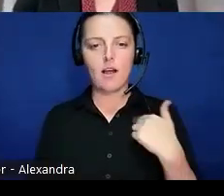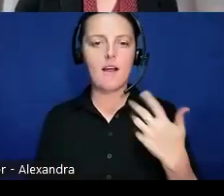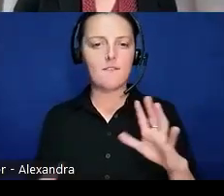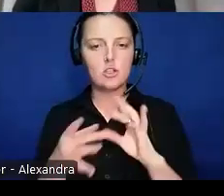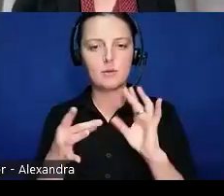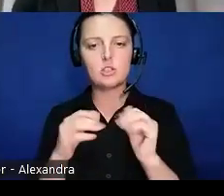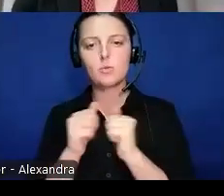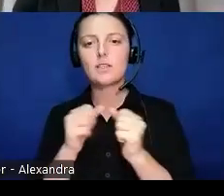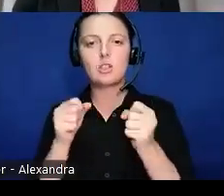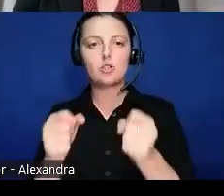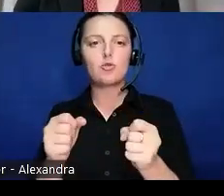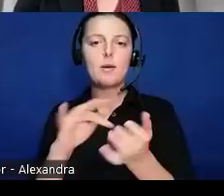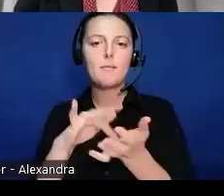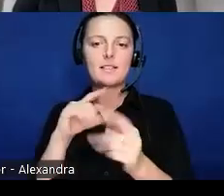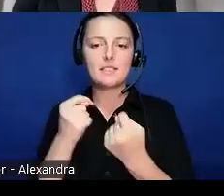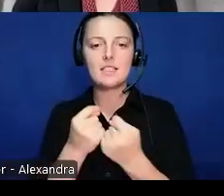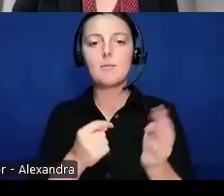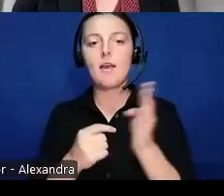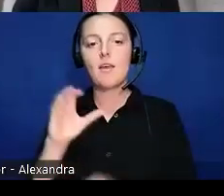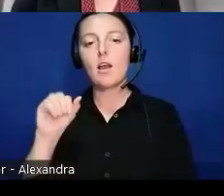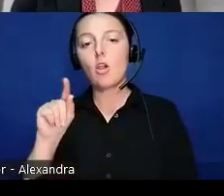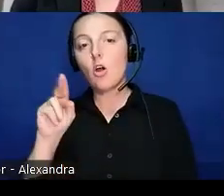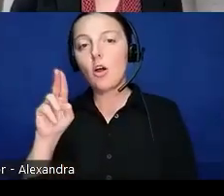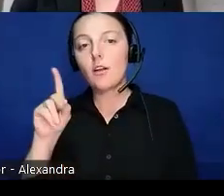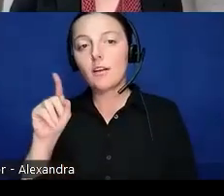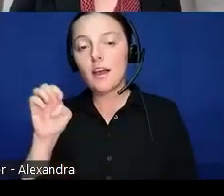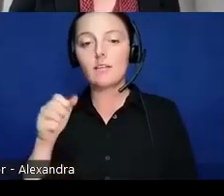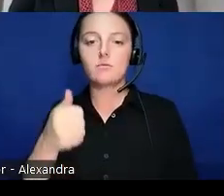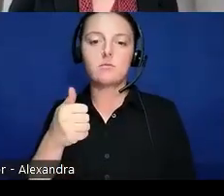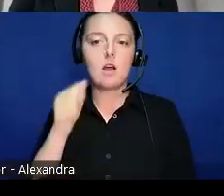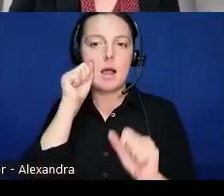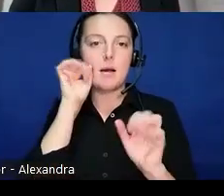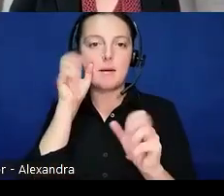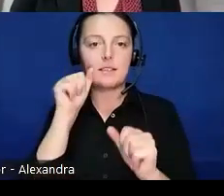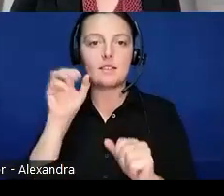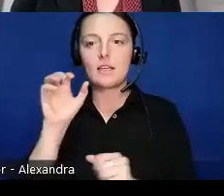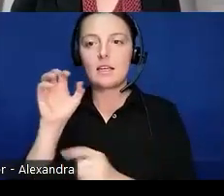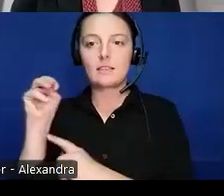the amazing case managers with lived experience herself.